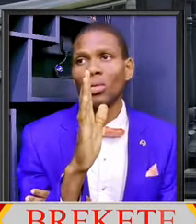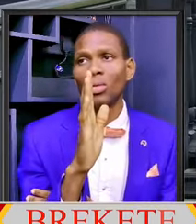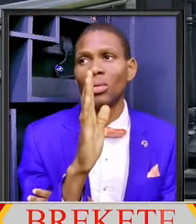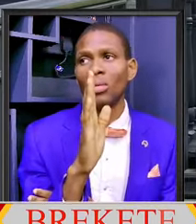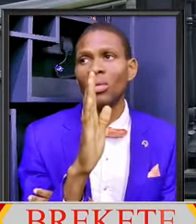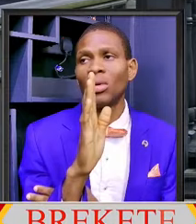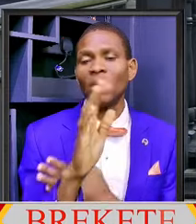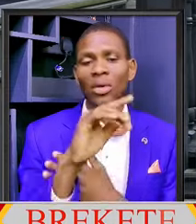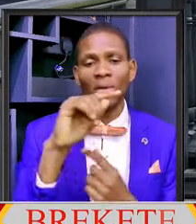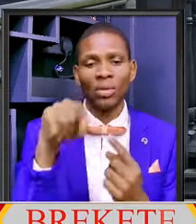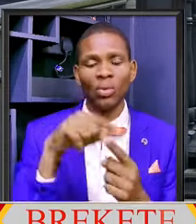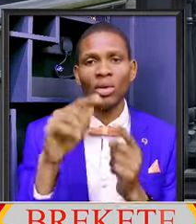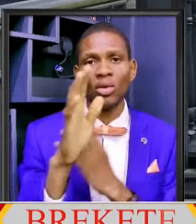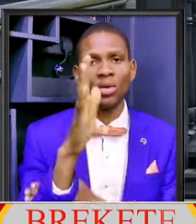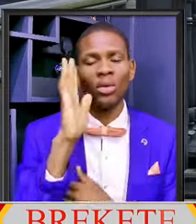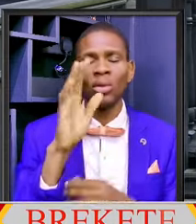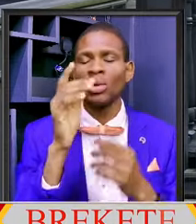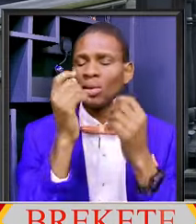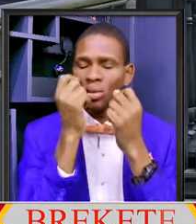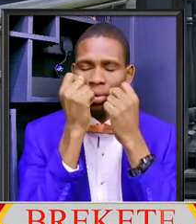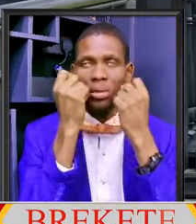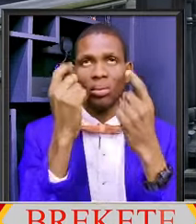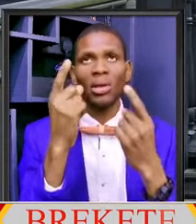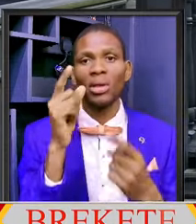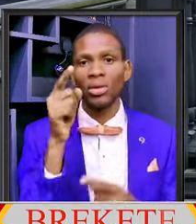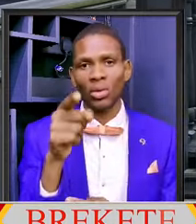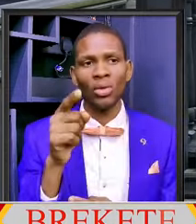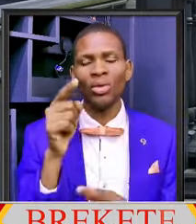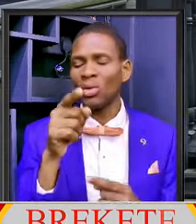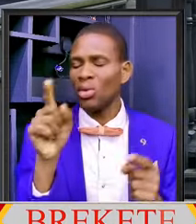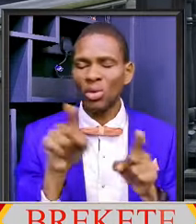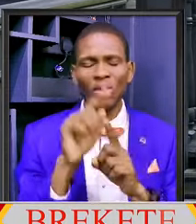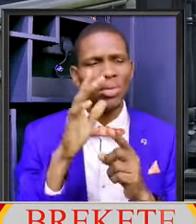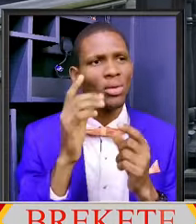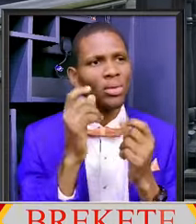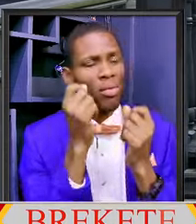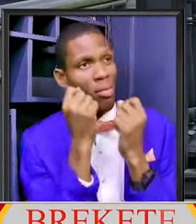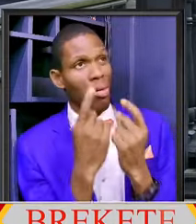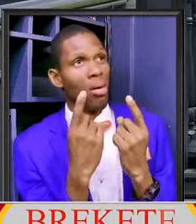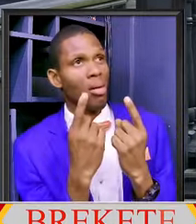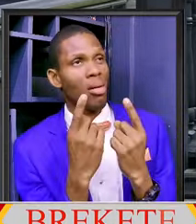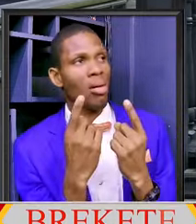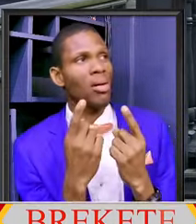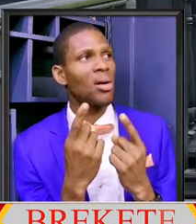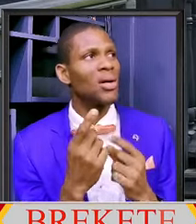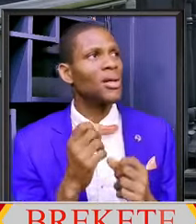President, when sir. God go surprise you, you even you go surprise. Yes, sir.